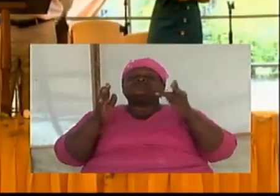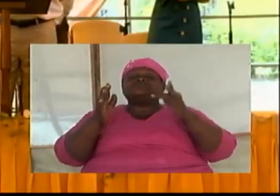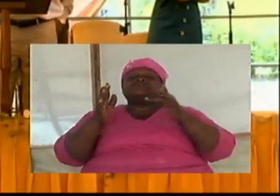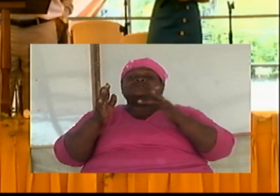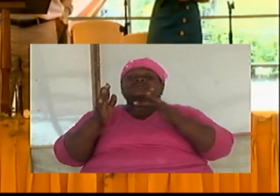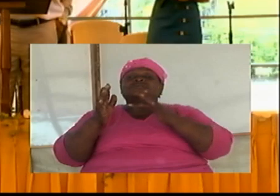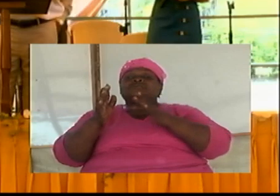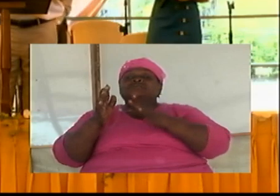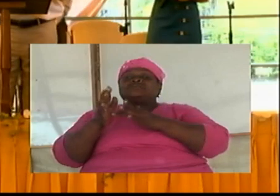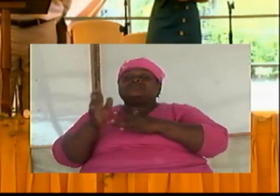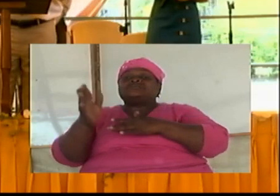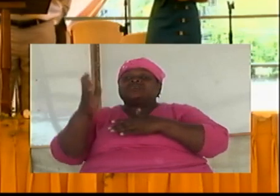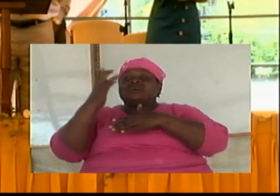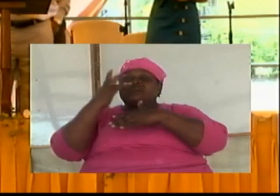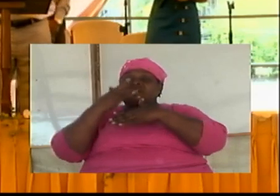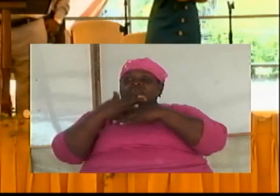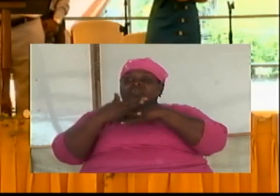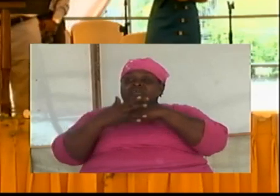Jesus that He